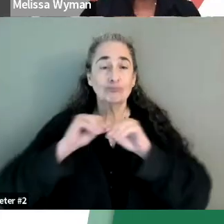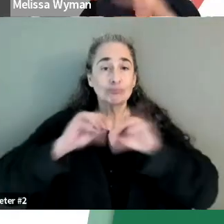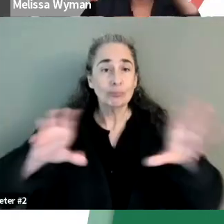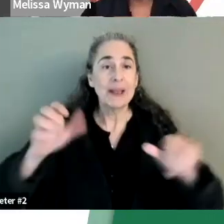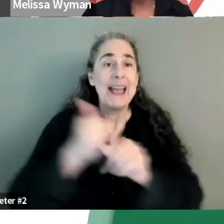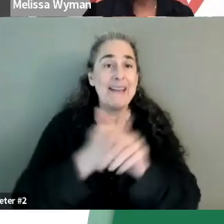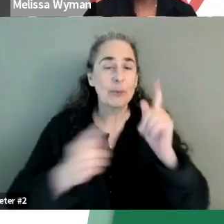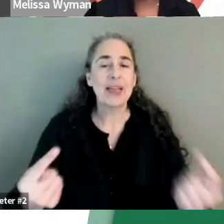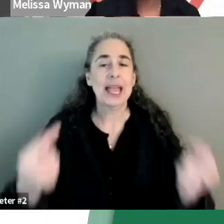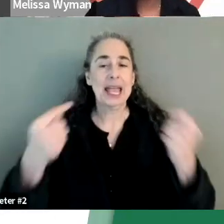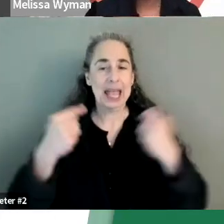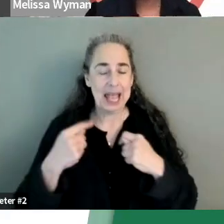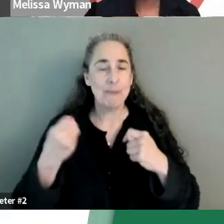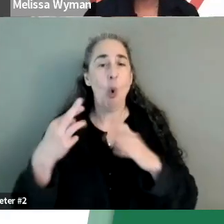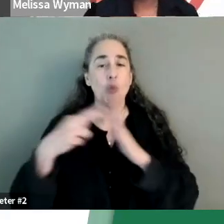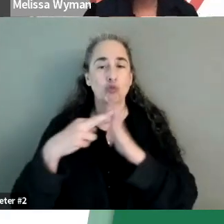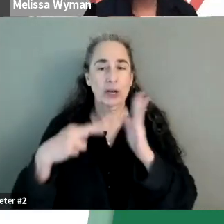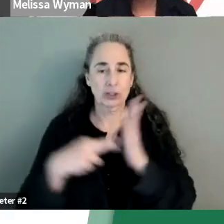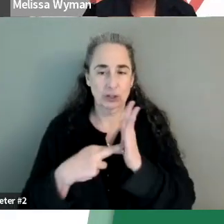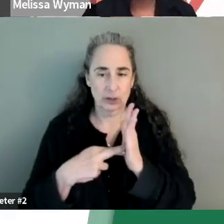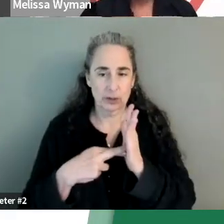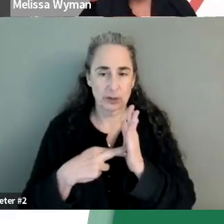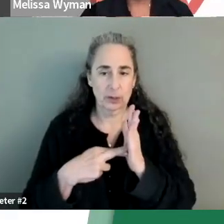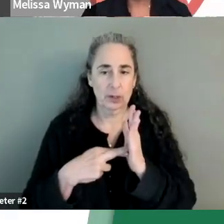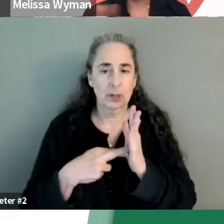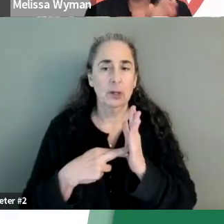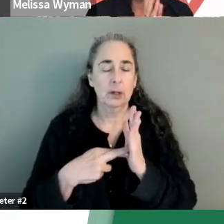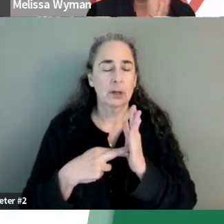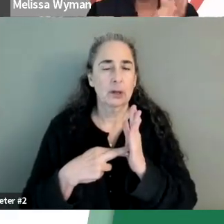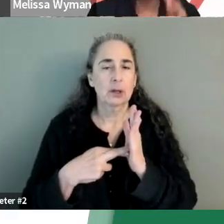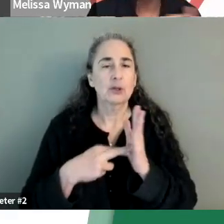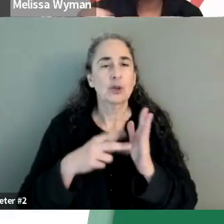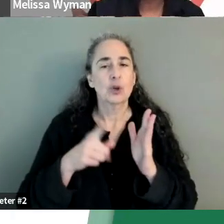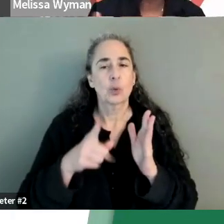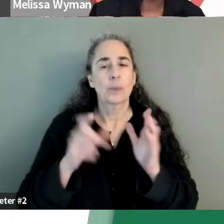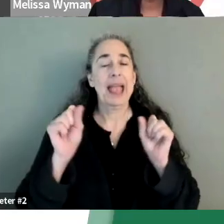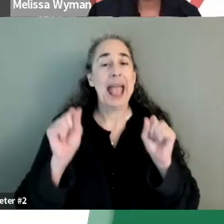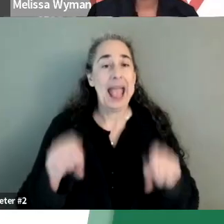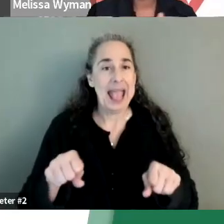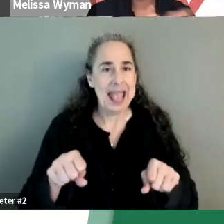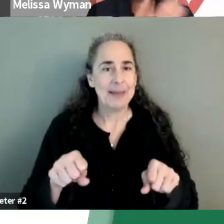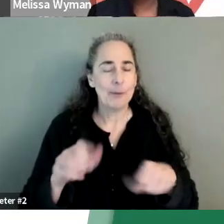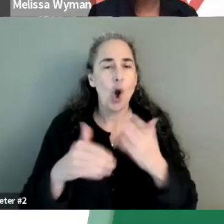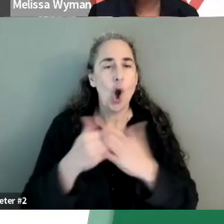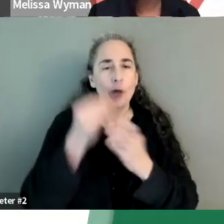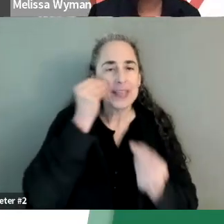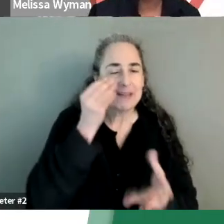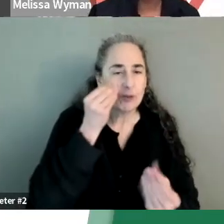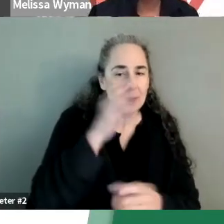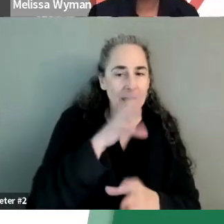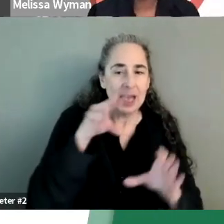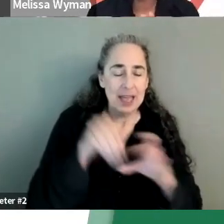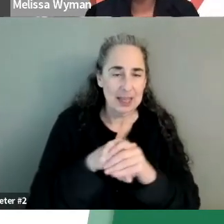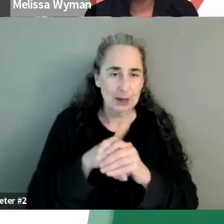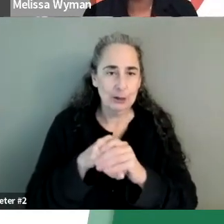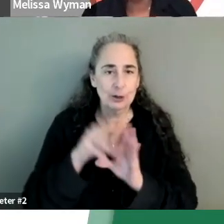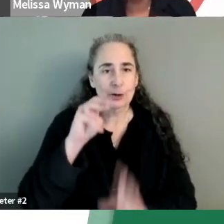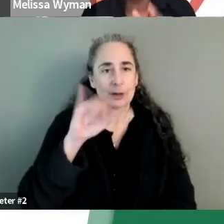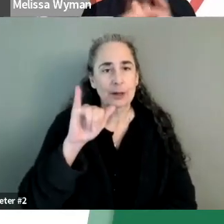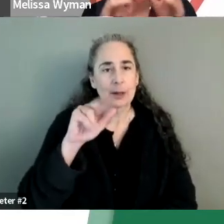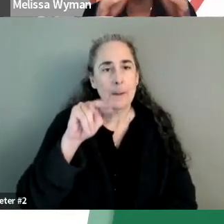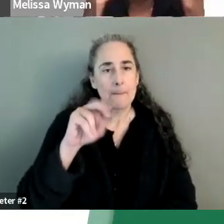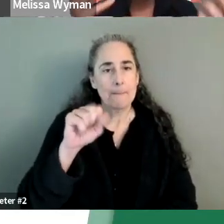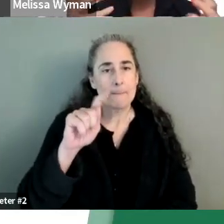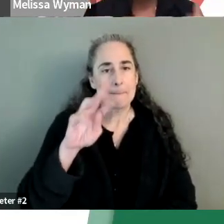that came or that at least registered. And so that way you'll be able to get all of this information, including Main Street Connect, and it will